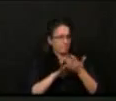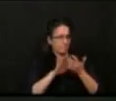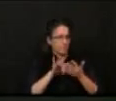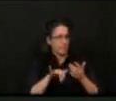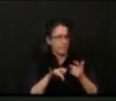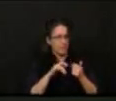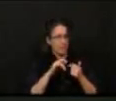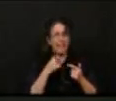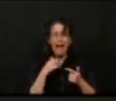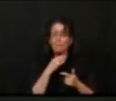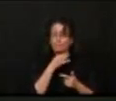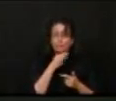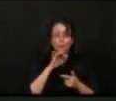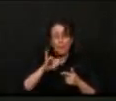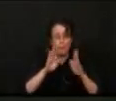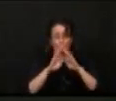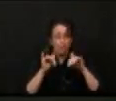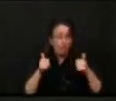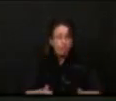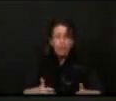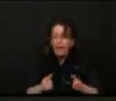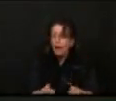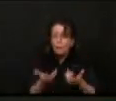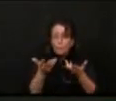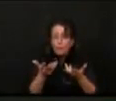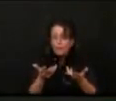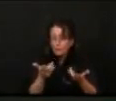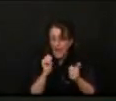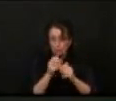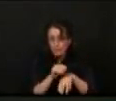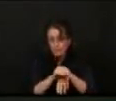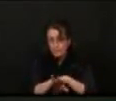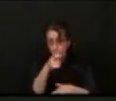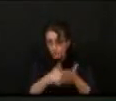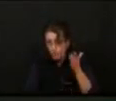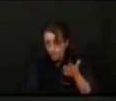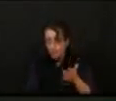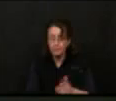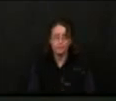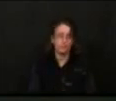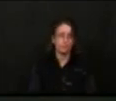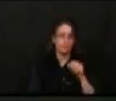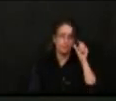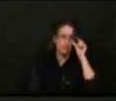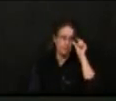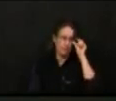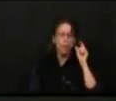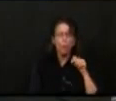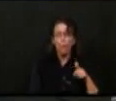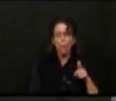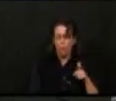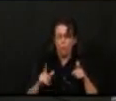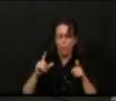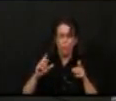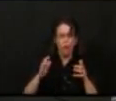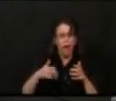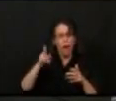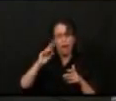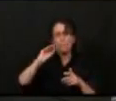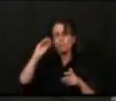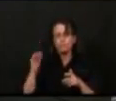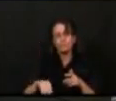and tear has happened to buildings in the 20 years. What's that going to cost compared to what's? I mean, a good chunk of it's energy. But, you know,